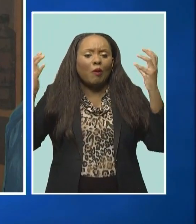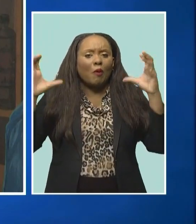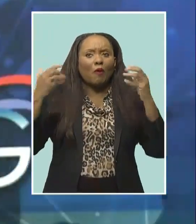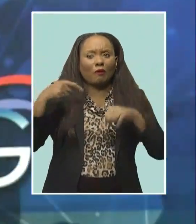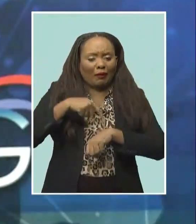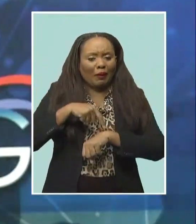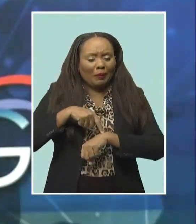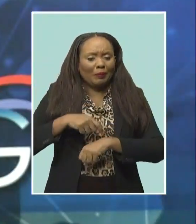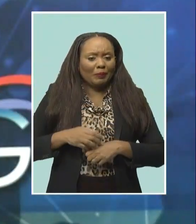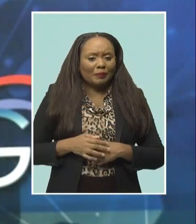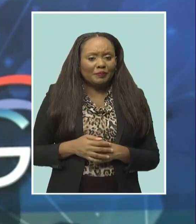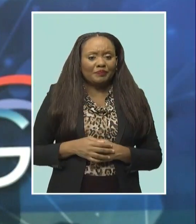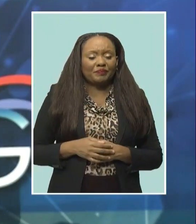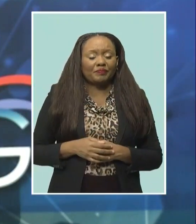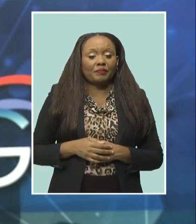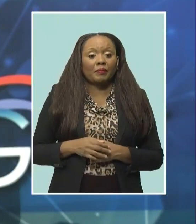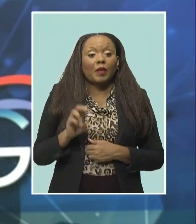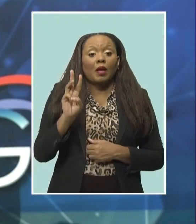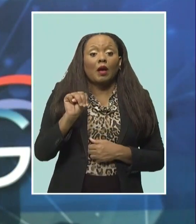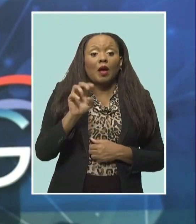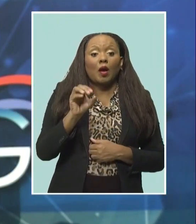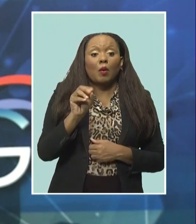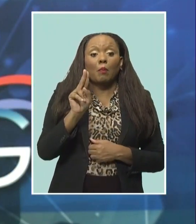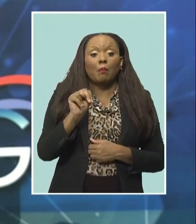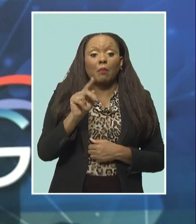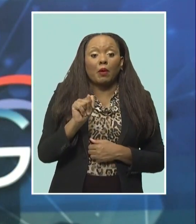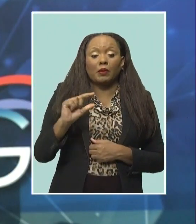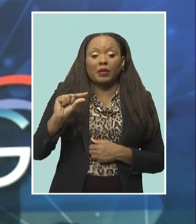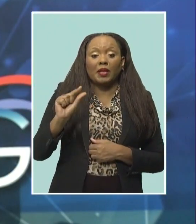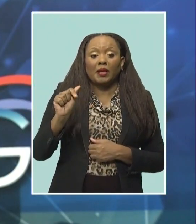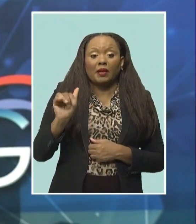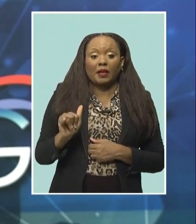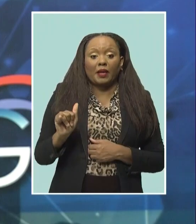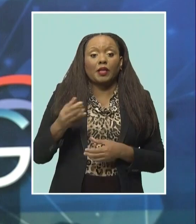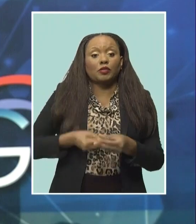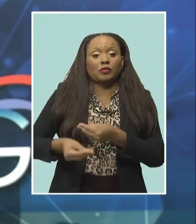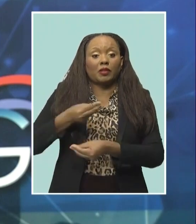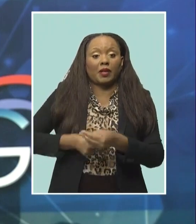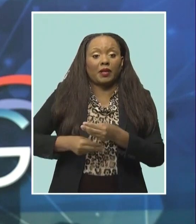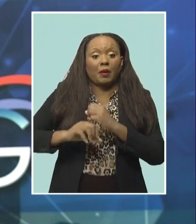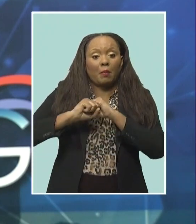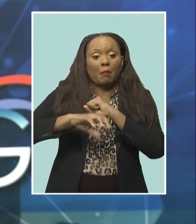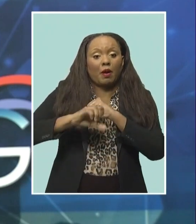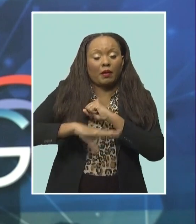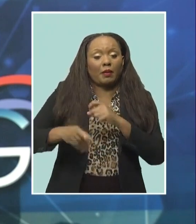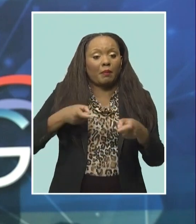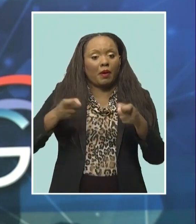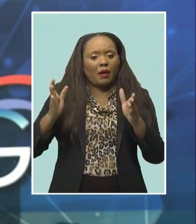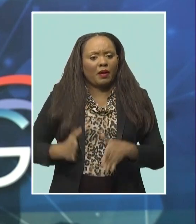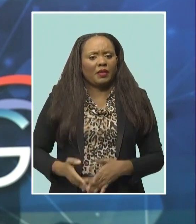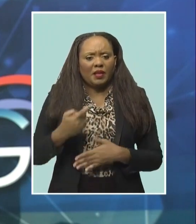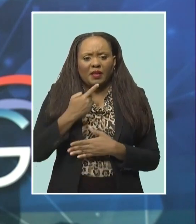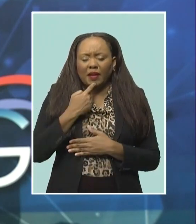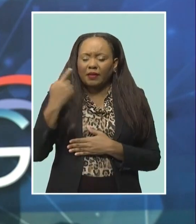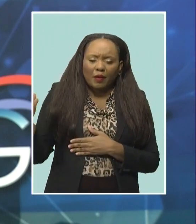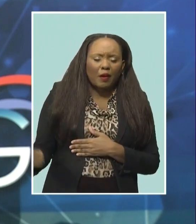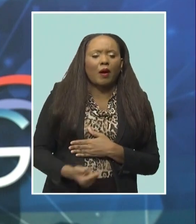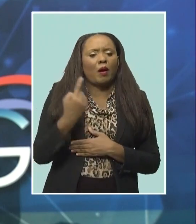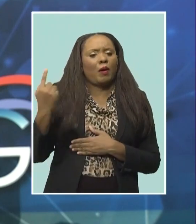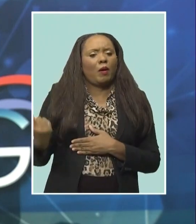help bolster the safety of traveling public, especially as the island's celebration mode for the annual Cropover Festival continues